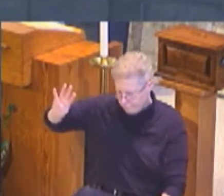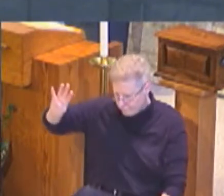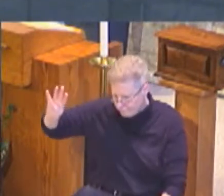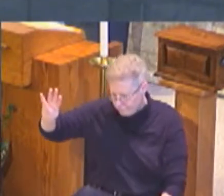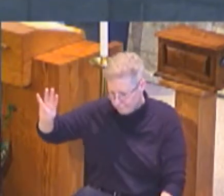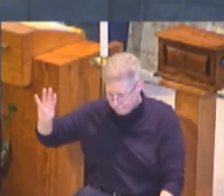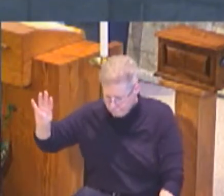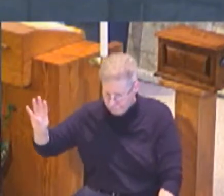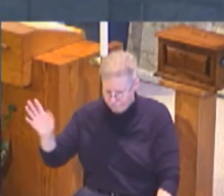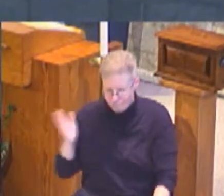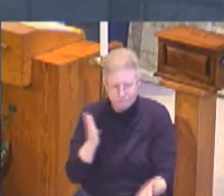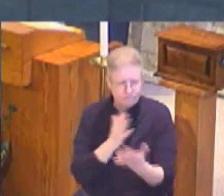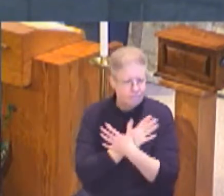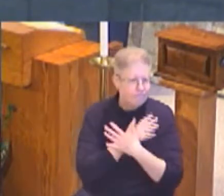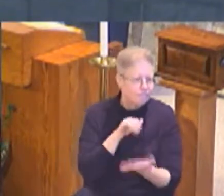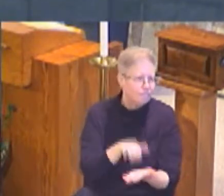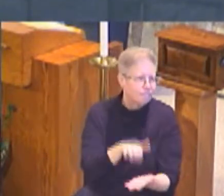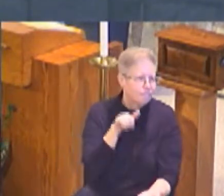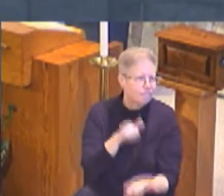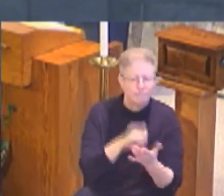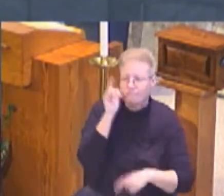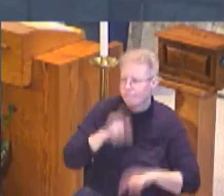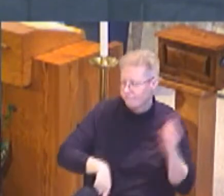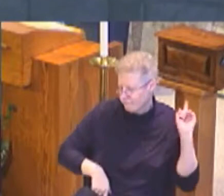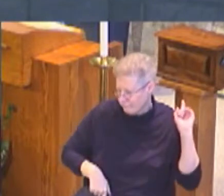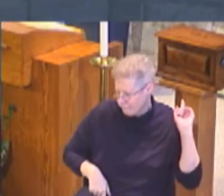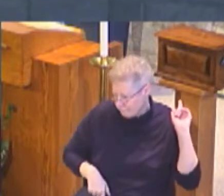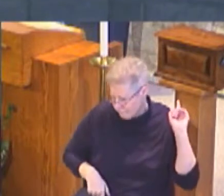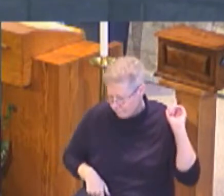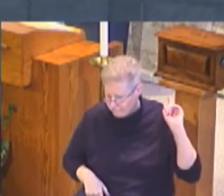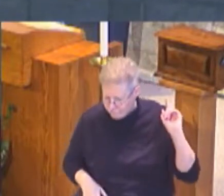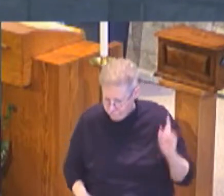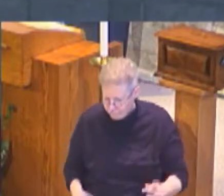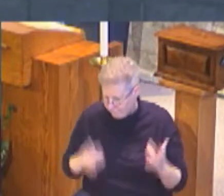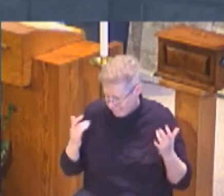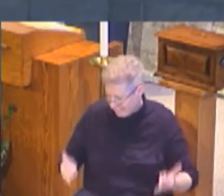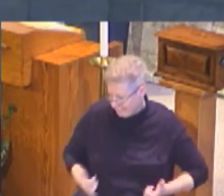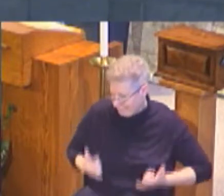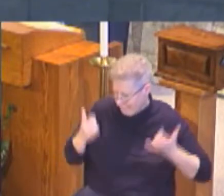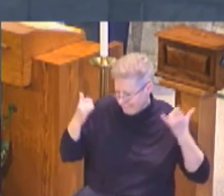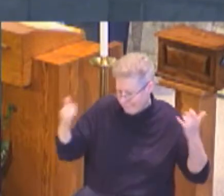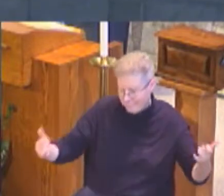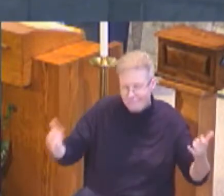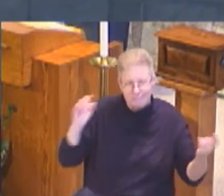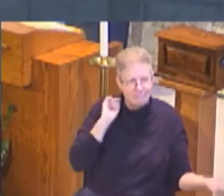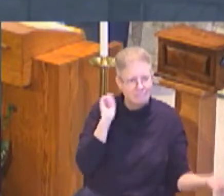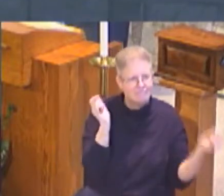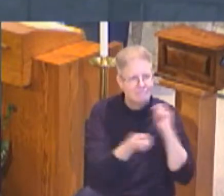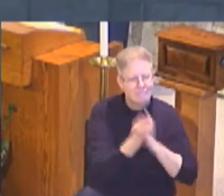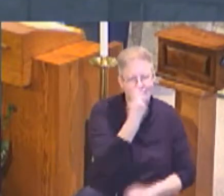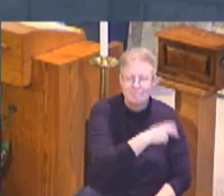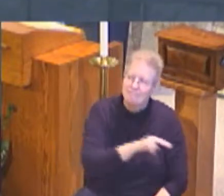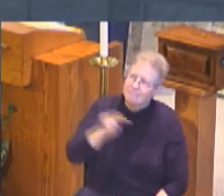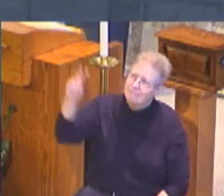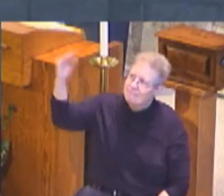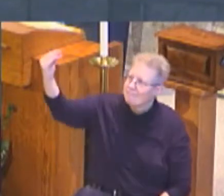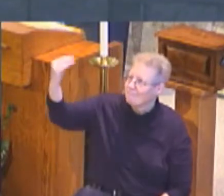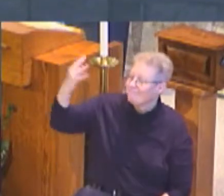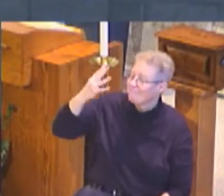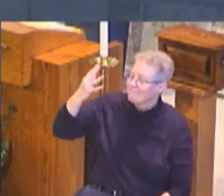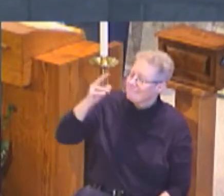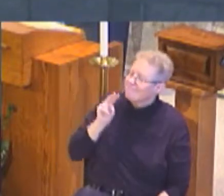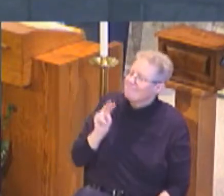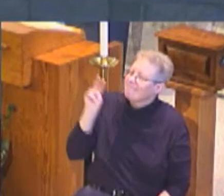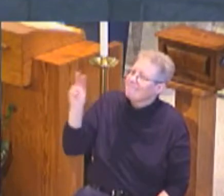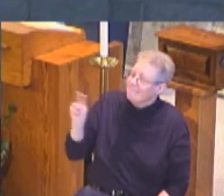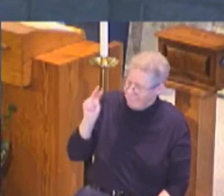says it's best, and the things that you say will bring rest. Now I've turned and I'm facing the light, and I'm living